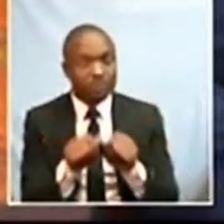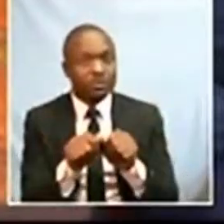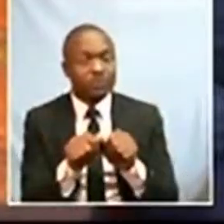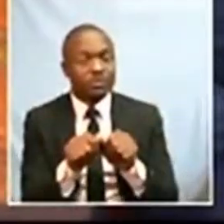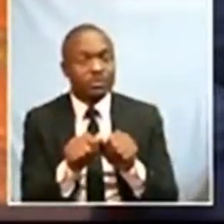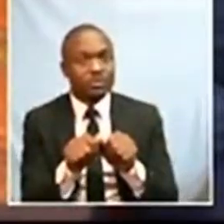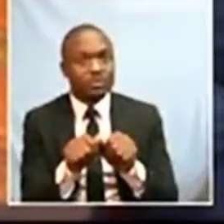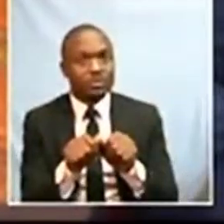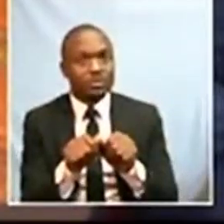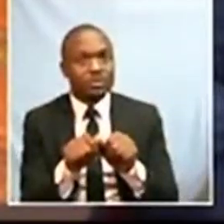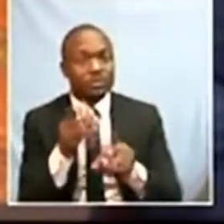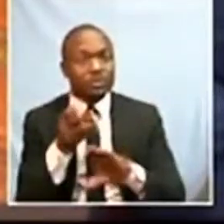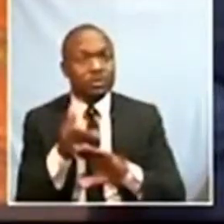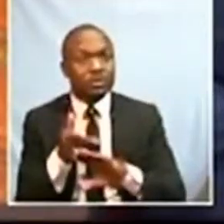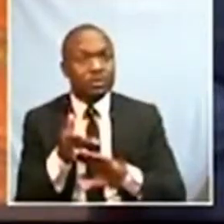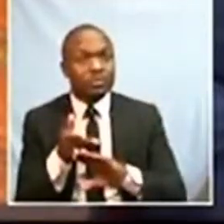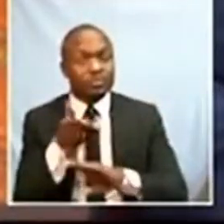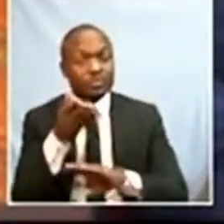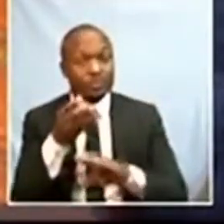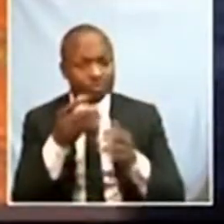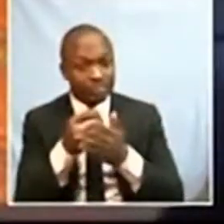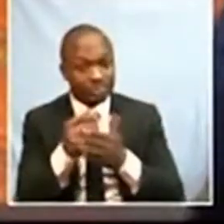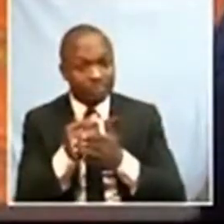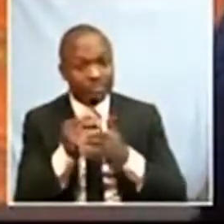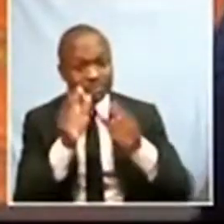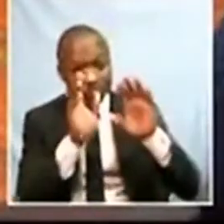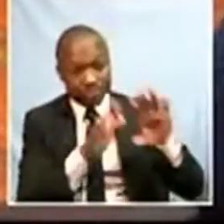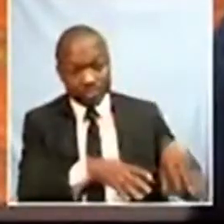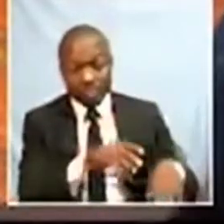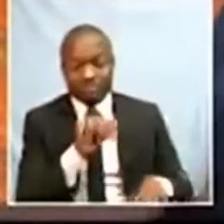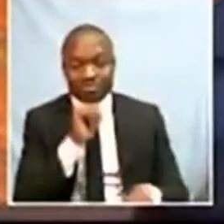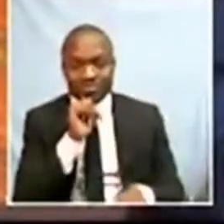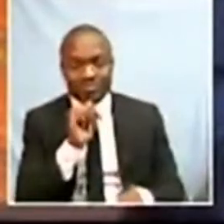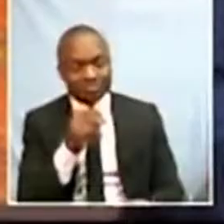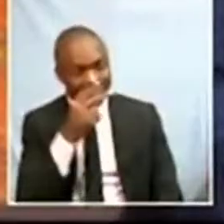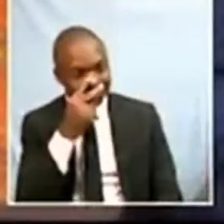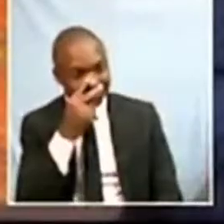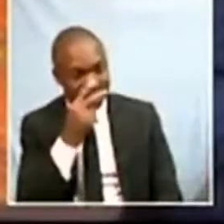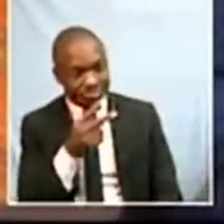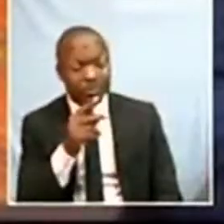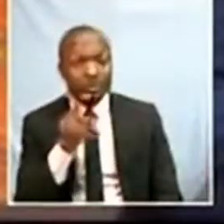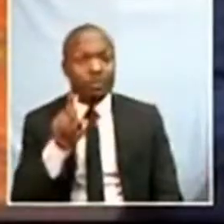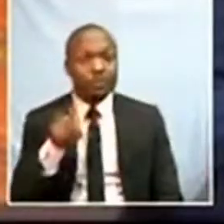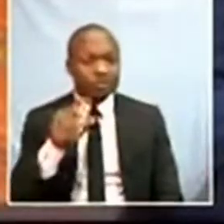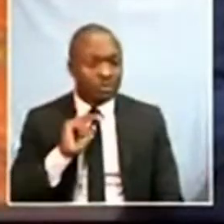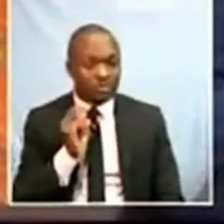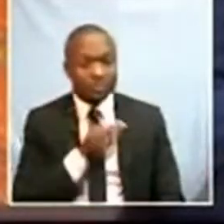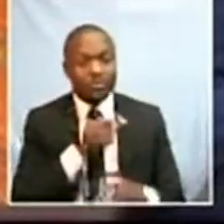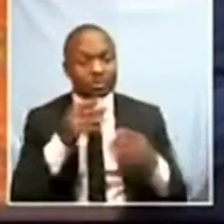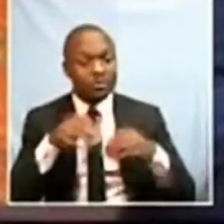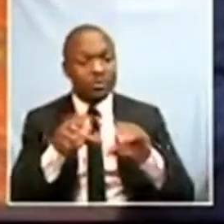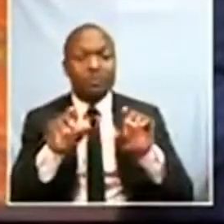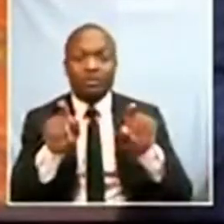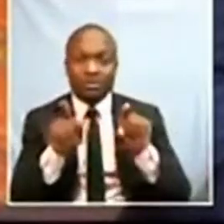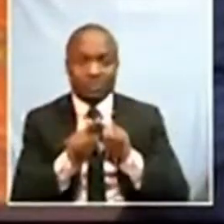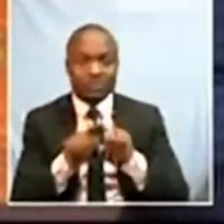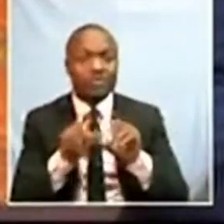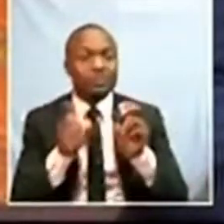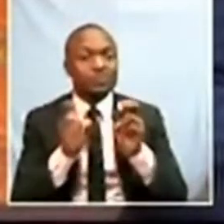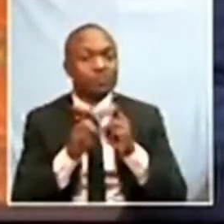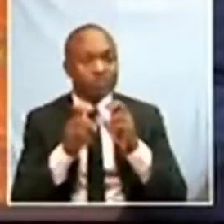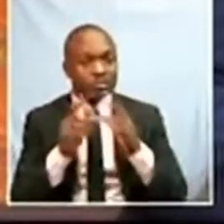the finances that were left. So, Chair, we did not see a need for us to continue with the contractors, but